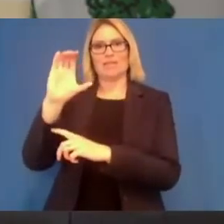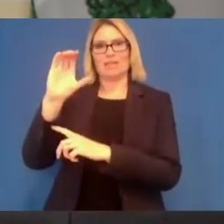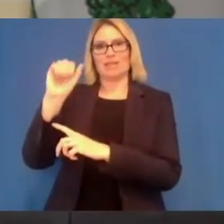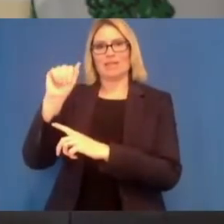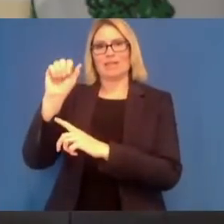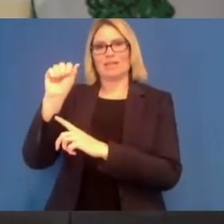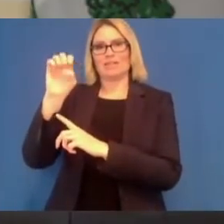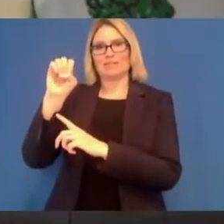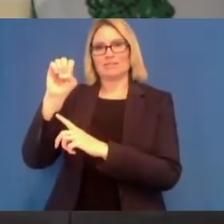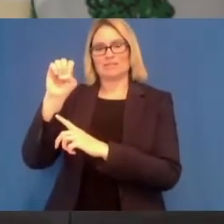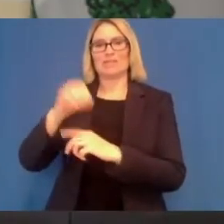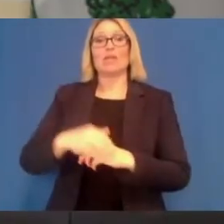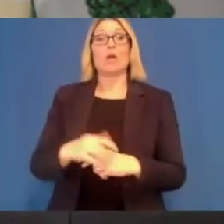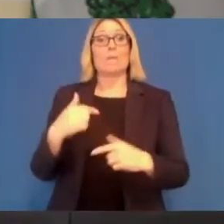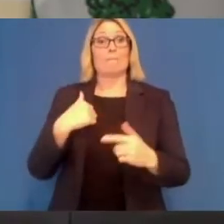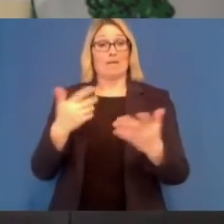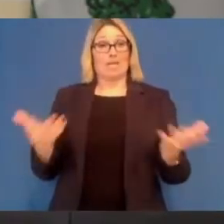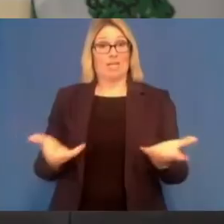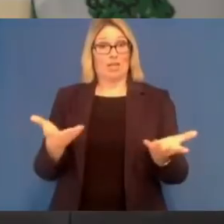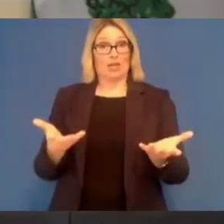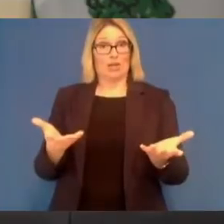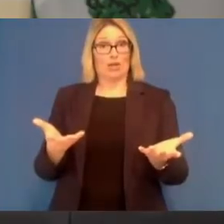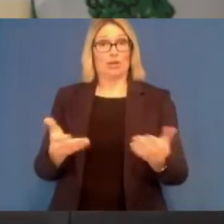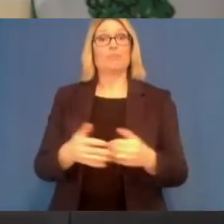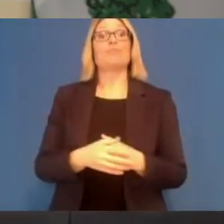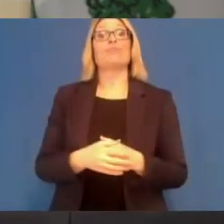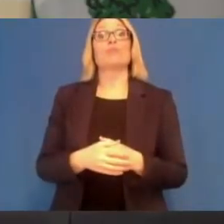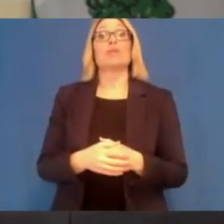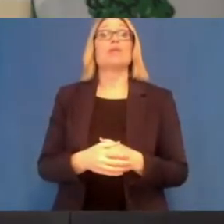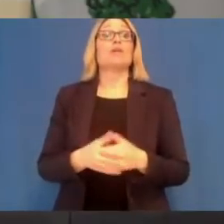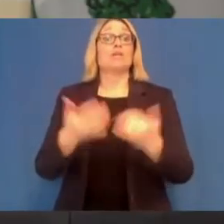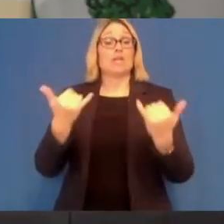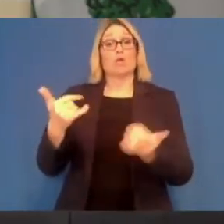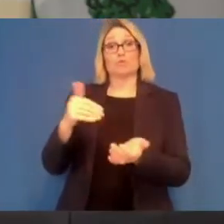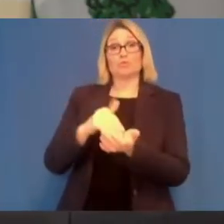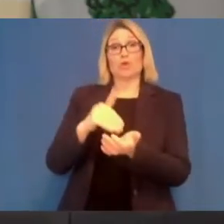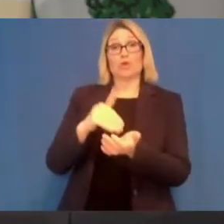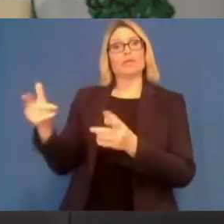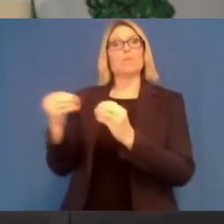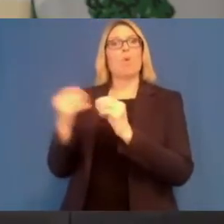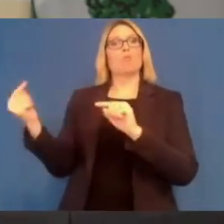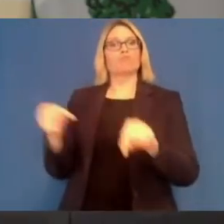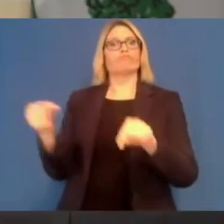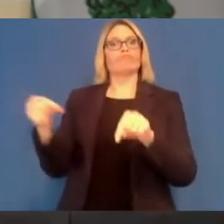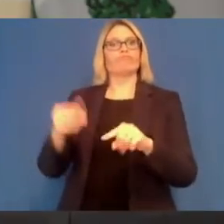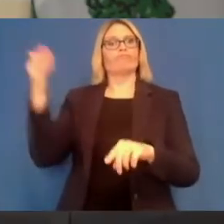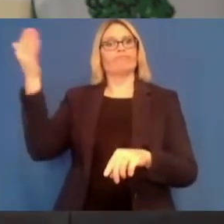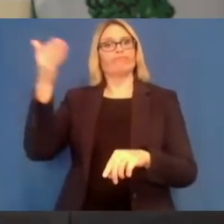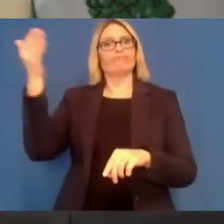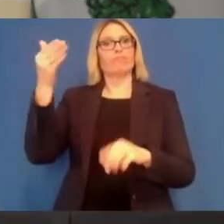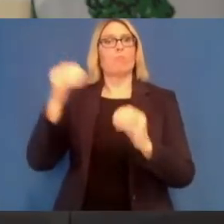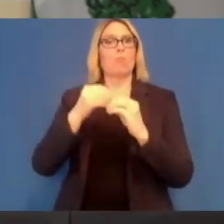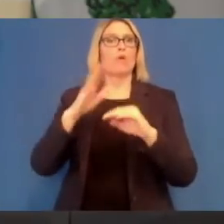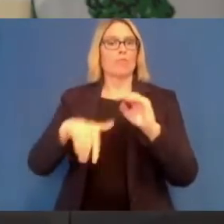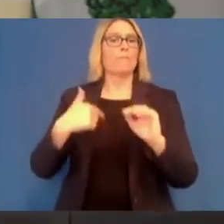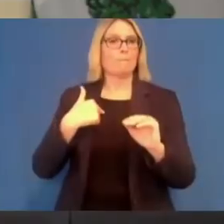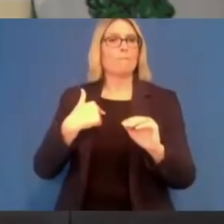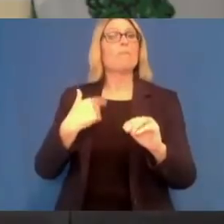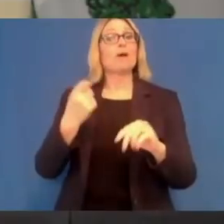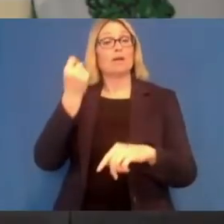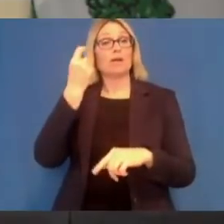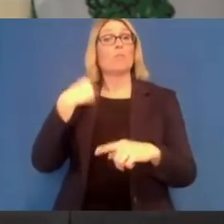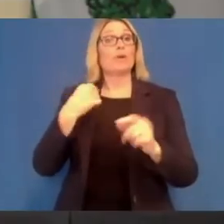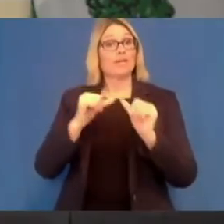on here to the extent that we are, Dr. Morrison's here a lot more than I am, thankfully, but we are continually trying